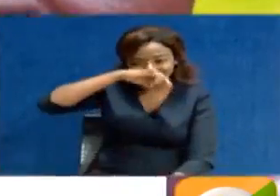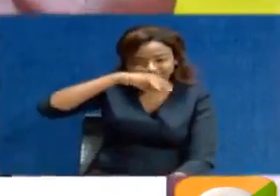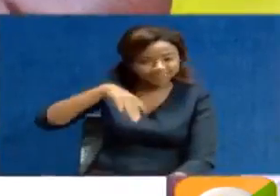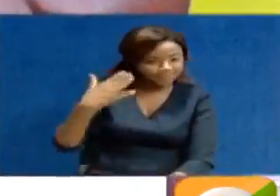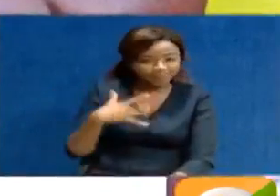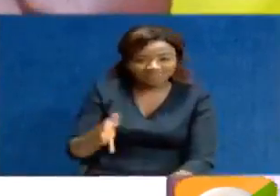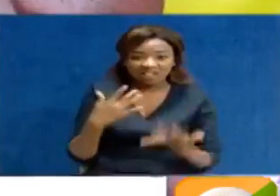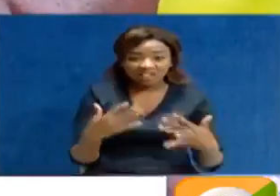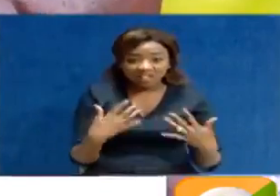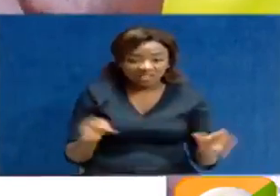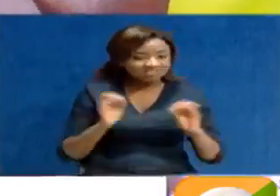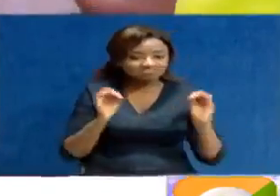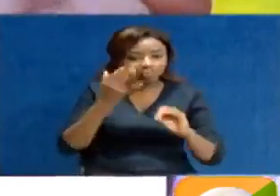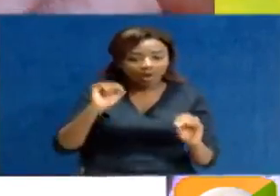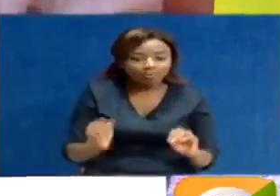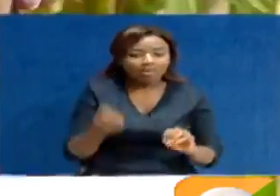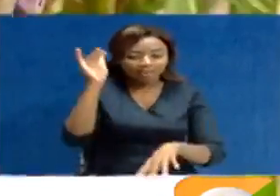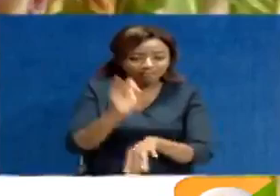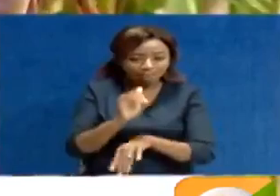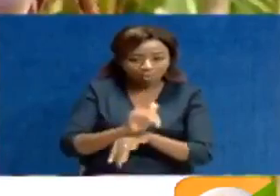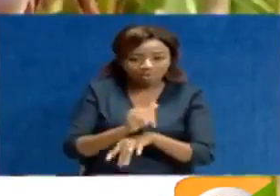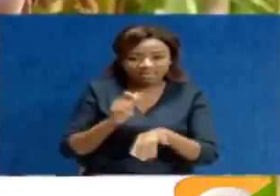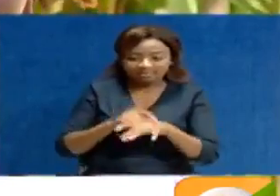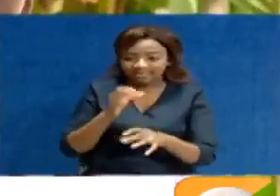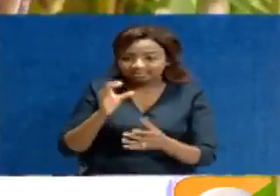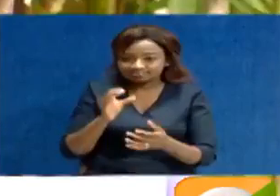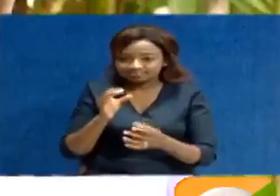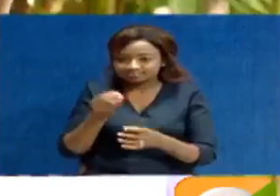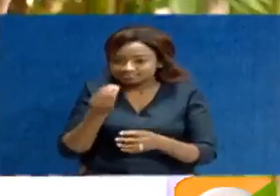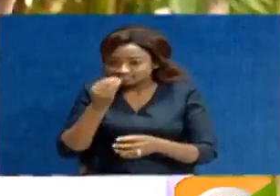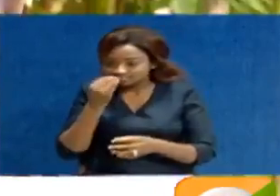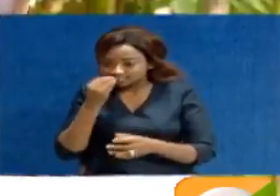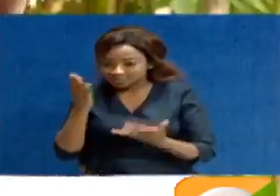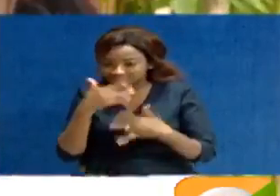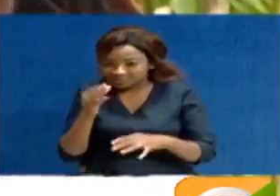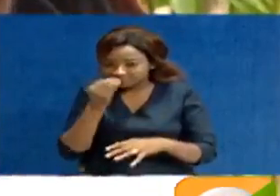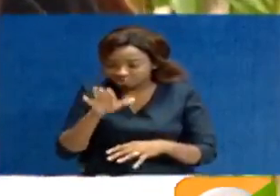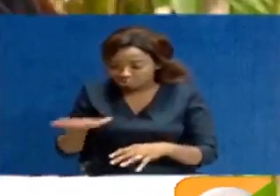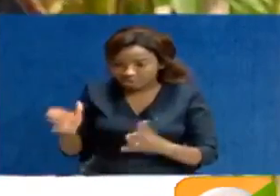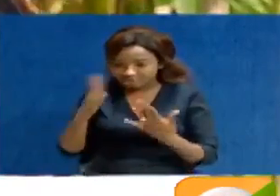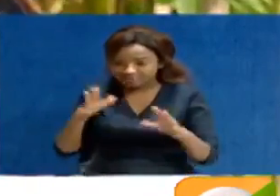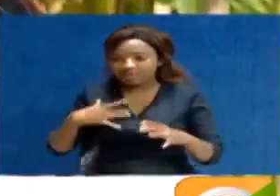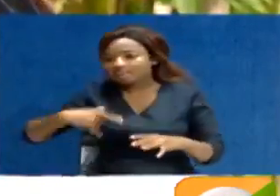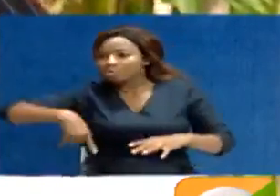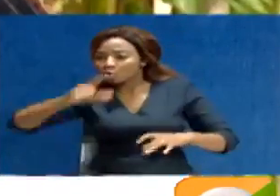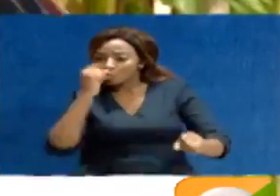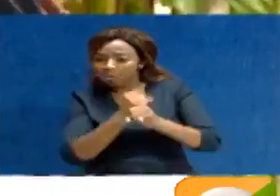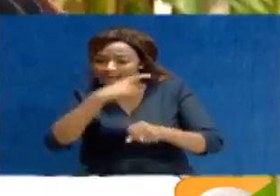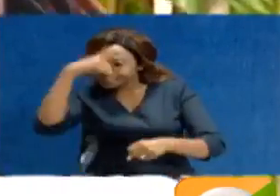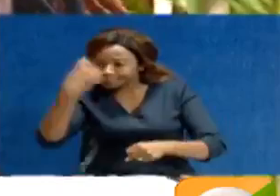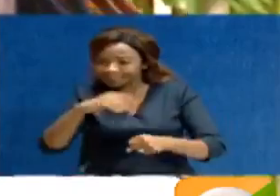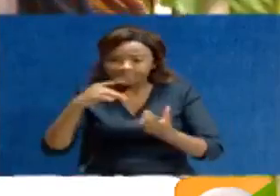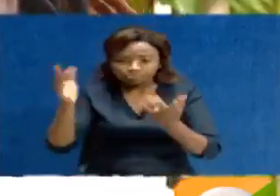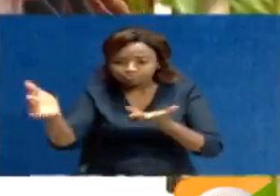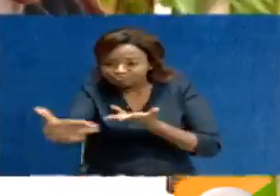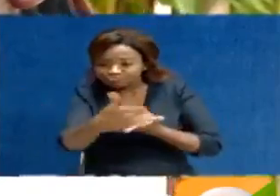sana, because akiamka asubuhi once ame have breakfast yake, ye uenda na collect firewood and akikisha